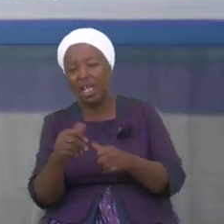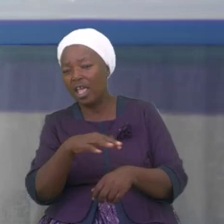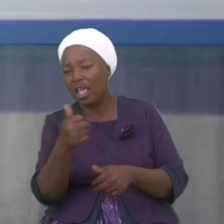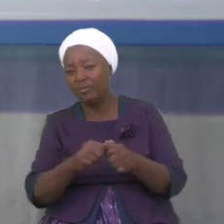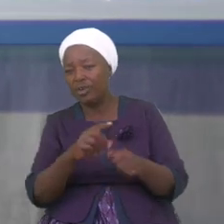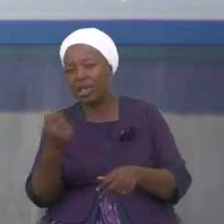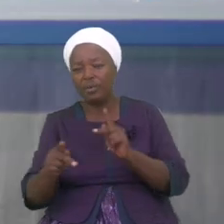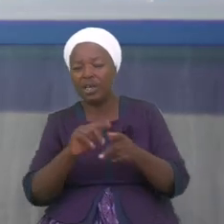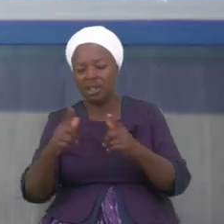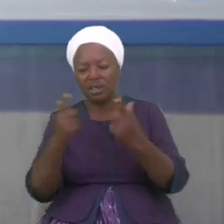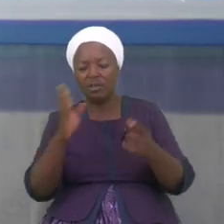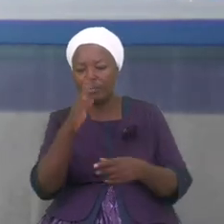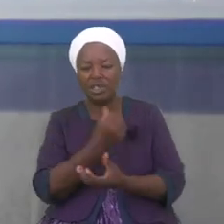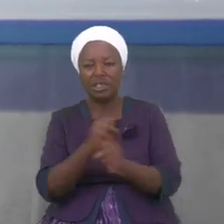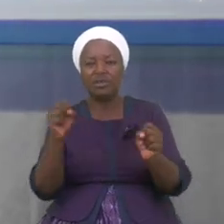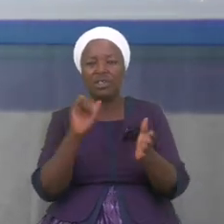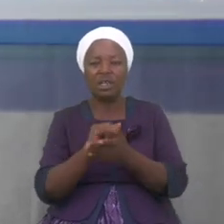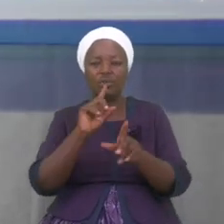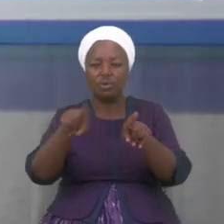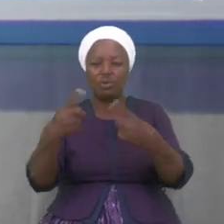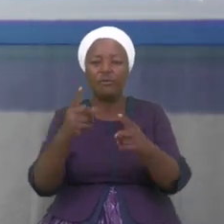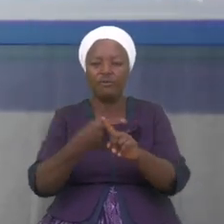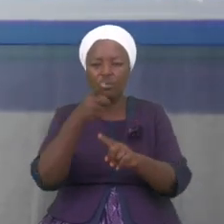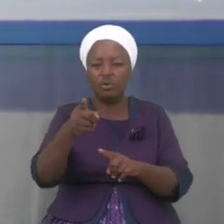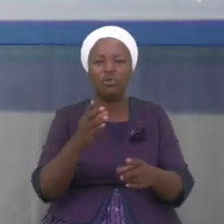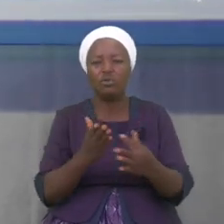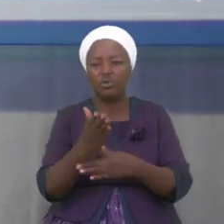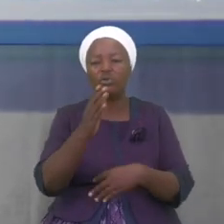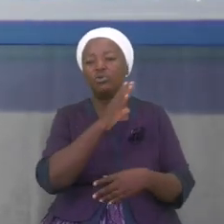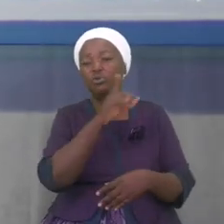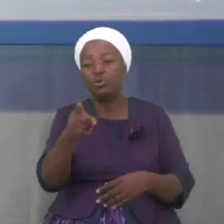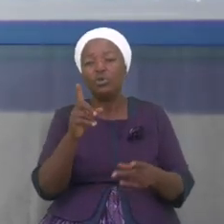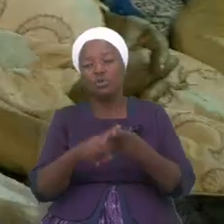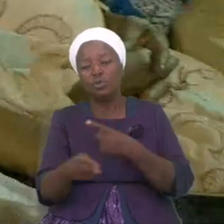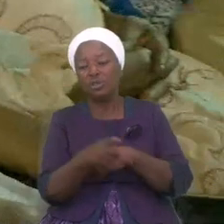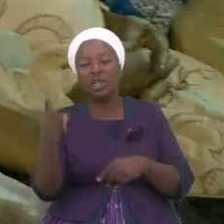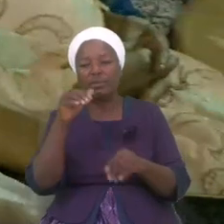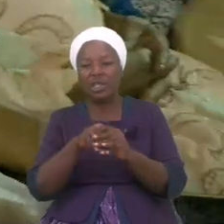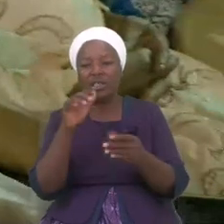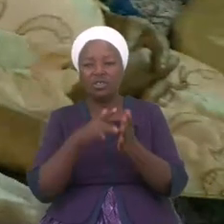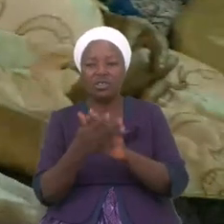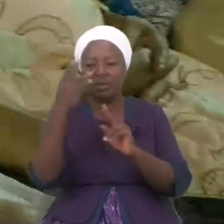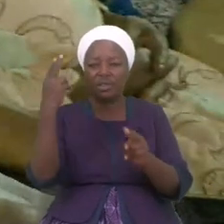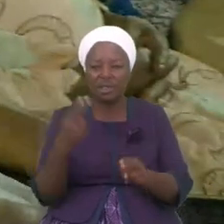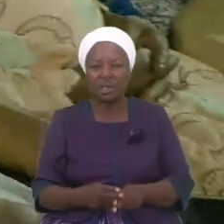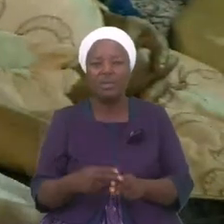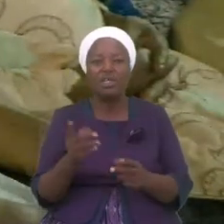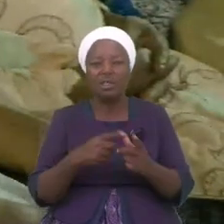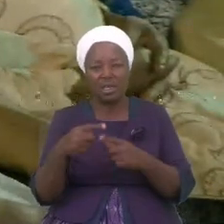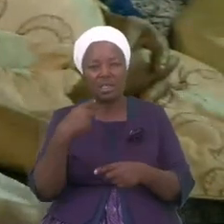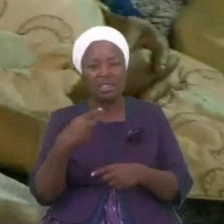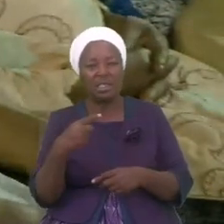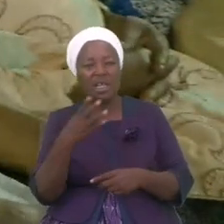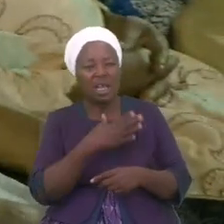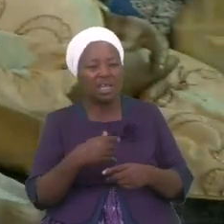be the salvation that will go from you, from Christ, through you to them in Jesus' name. It says, and then he